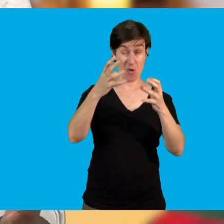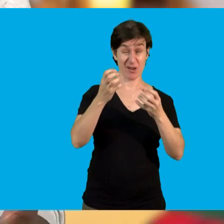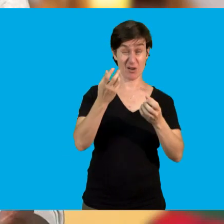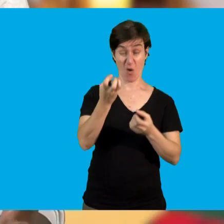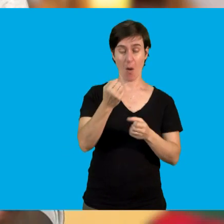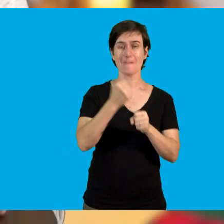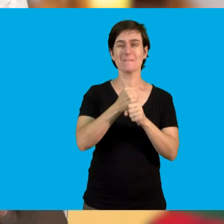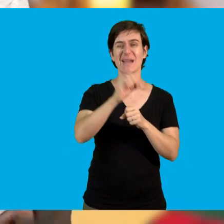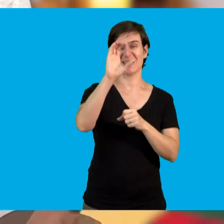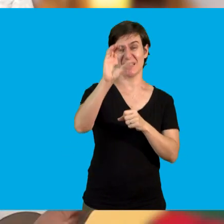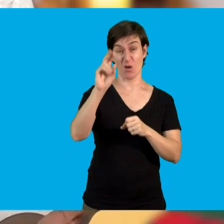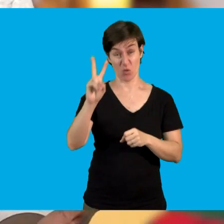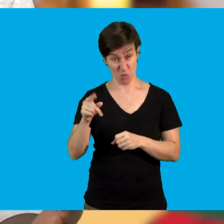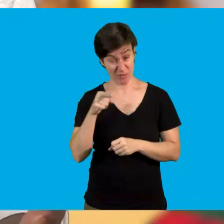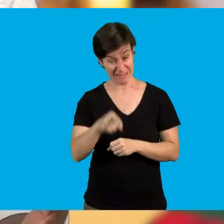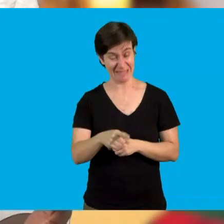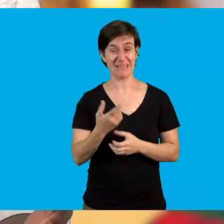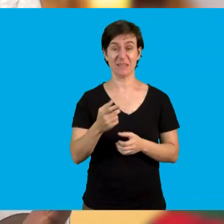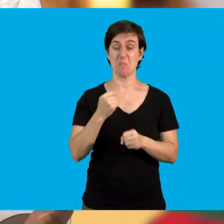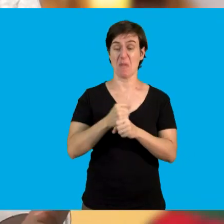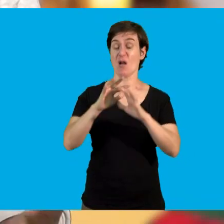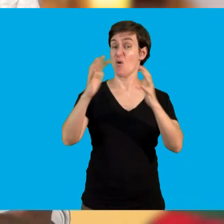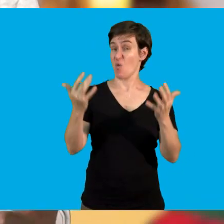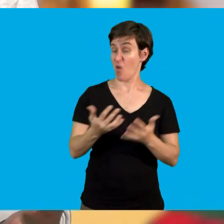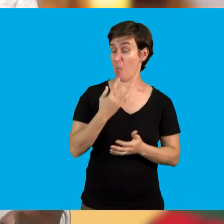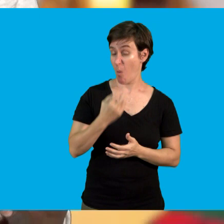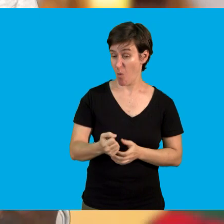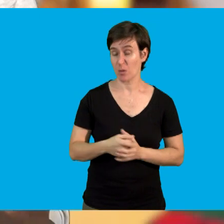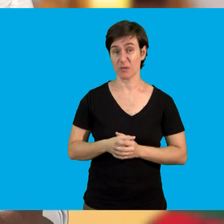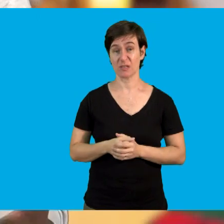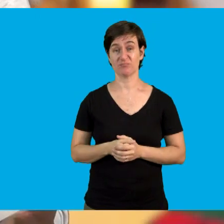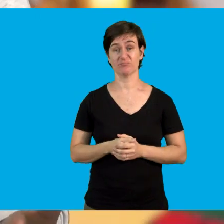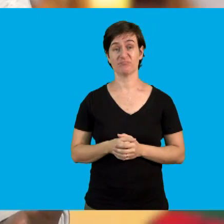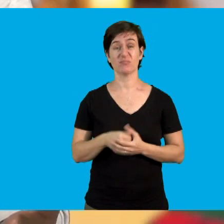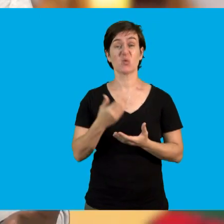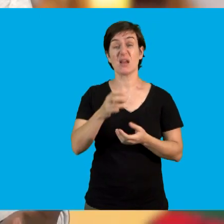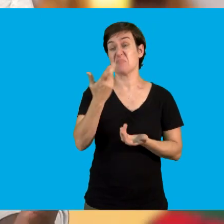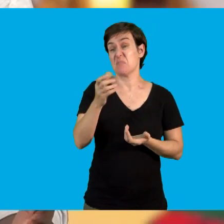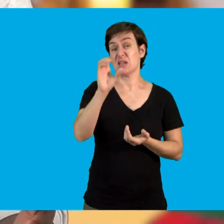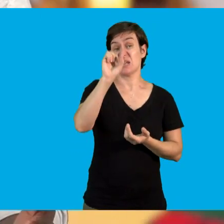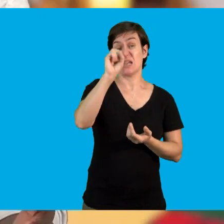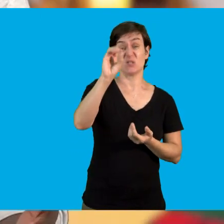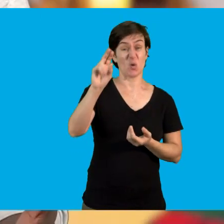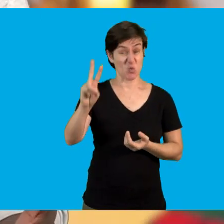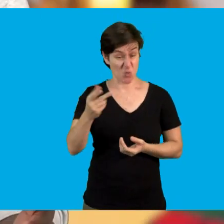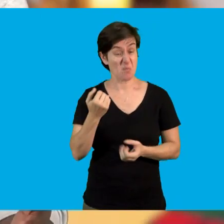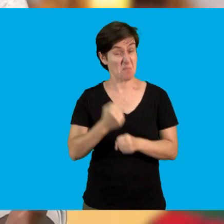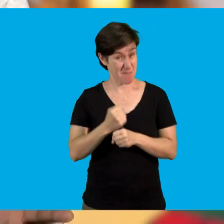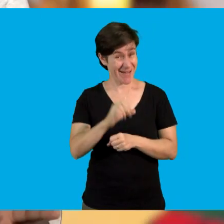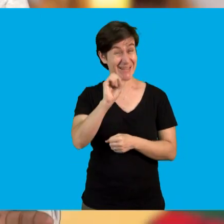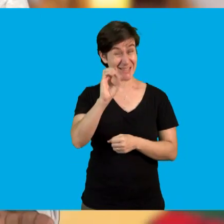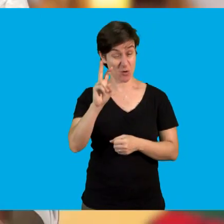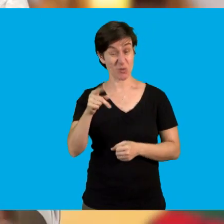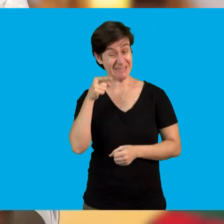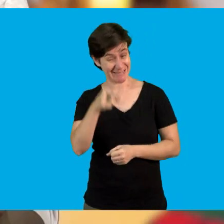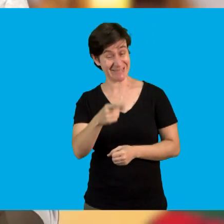carbon dioxide, which is a greenhouse gas. We can even go as far as talking about the sulfur dioxide, which is also